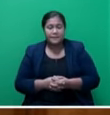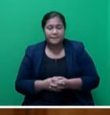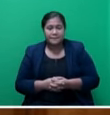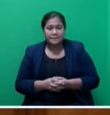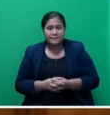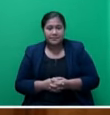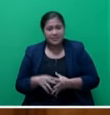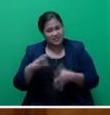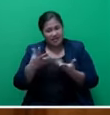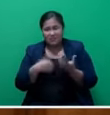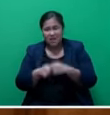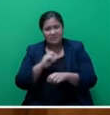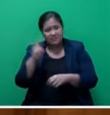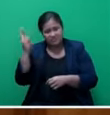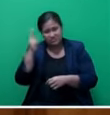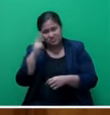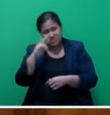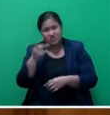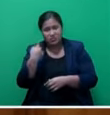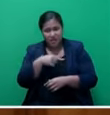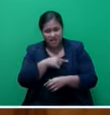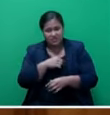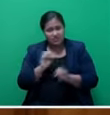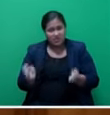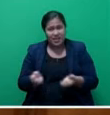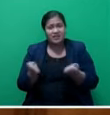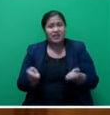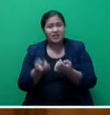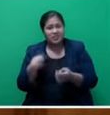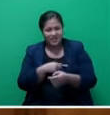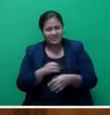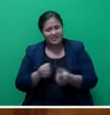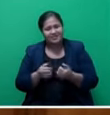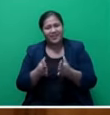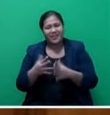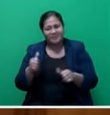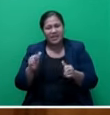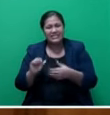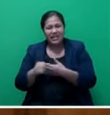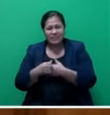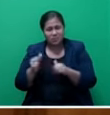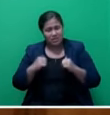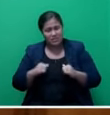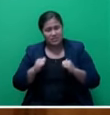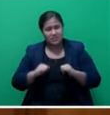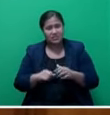is a threat to us and encourages these types of practices. And Honorable Speaker,